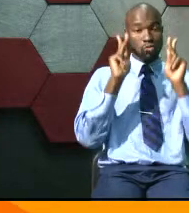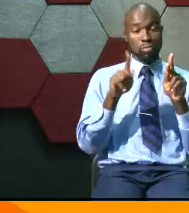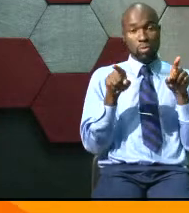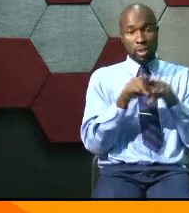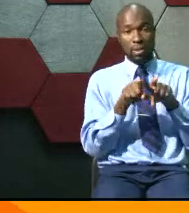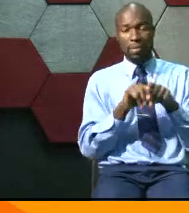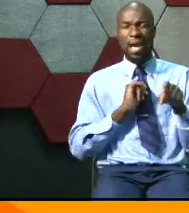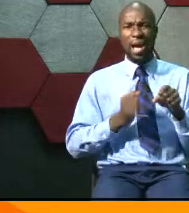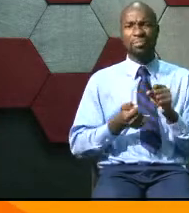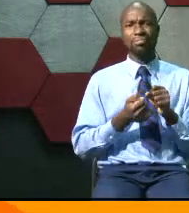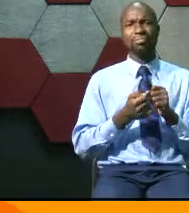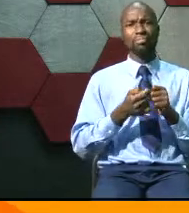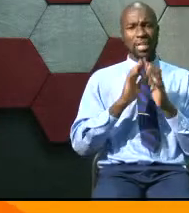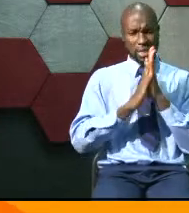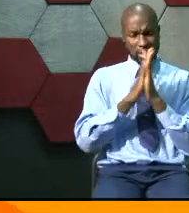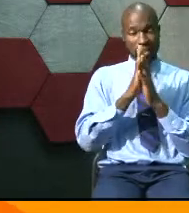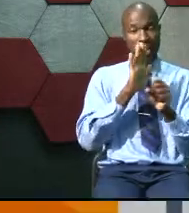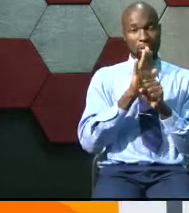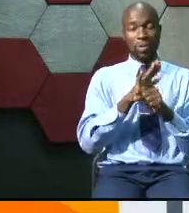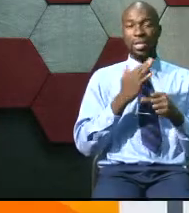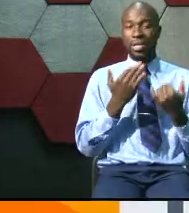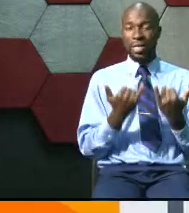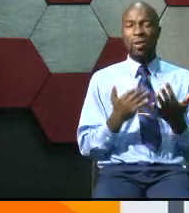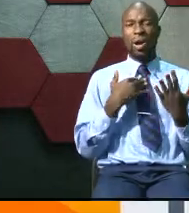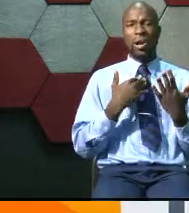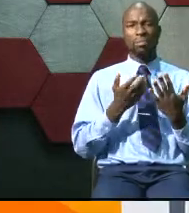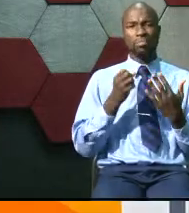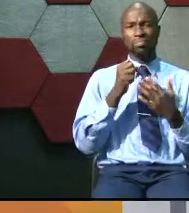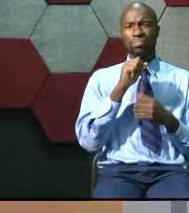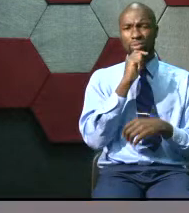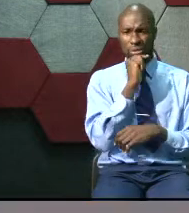really wondering who the actual winners of this category are going to be.